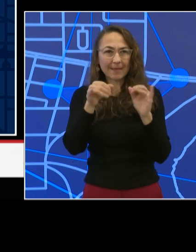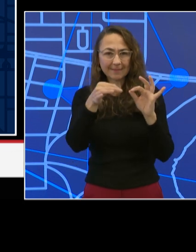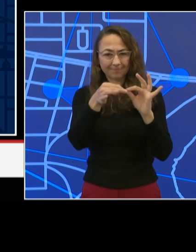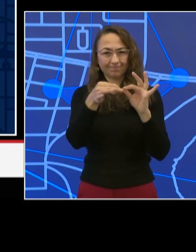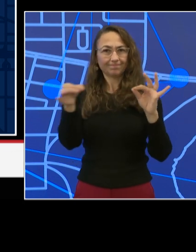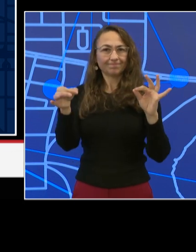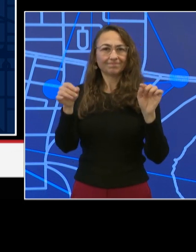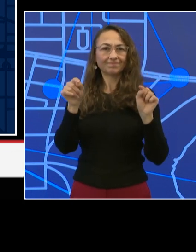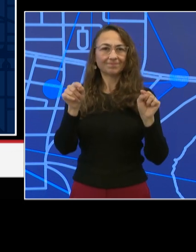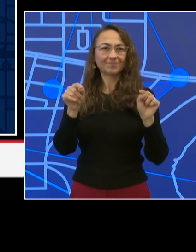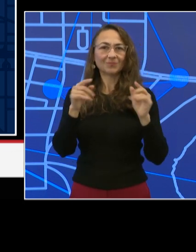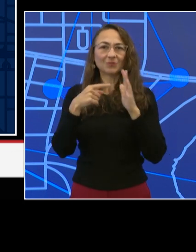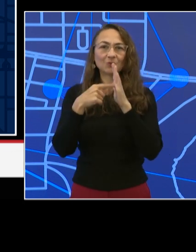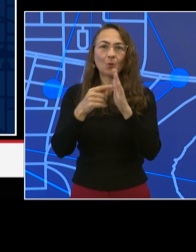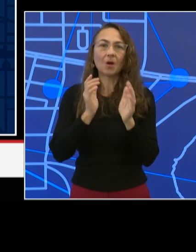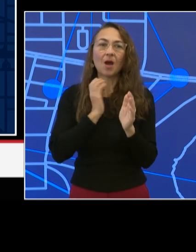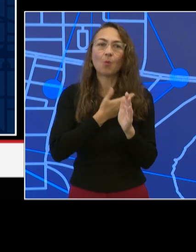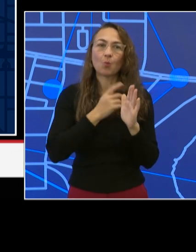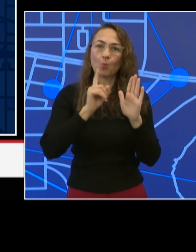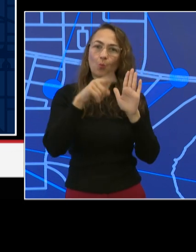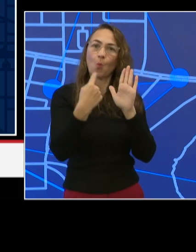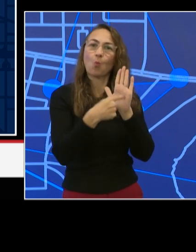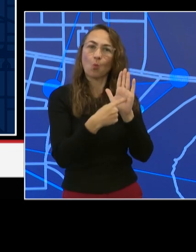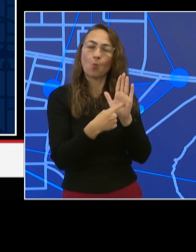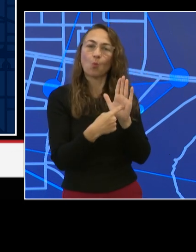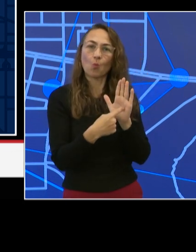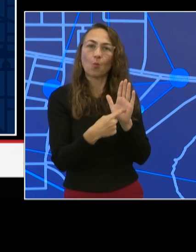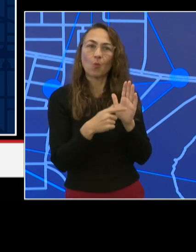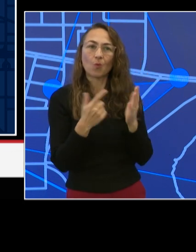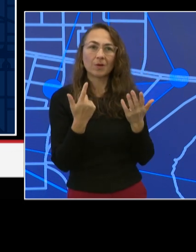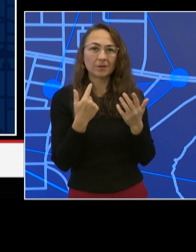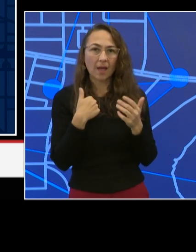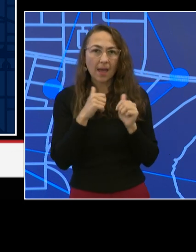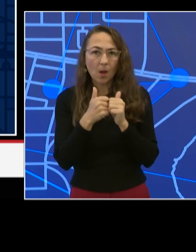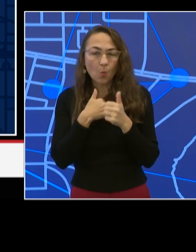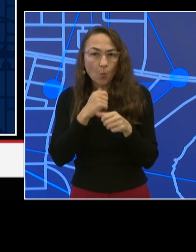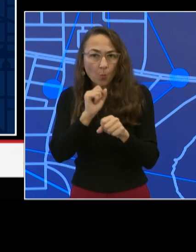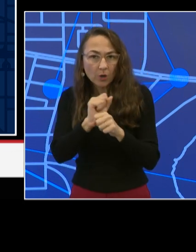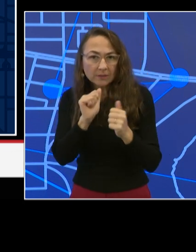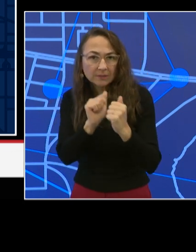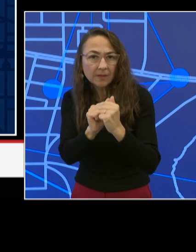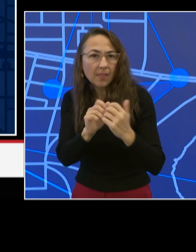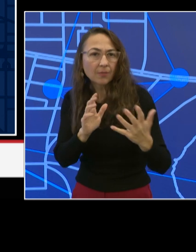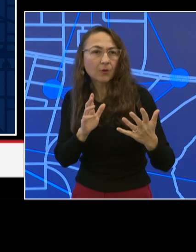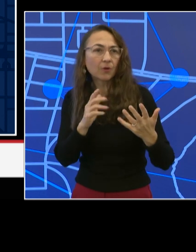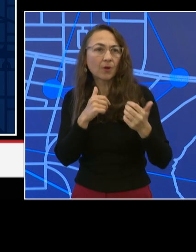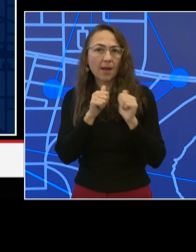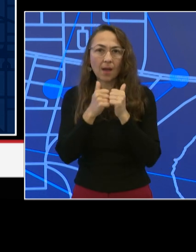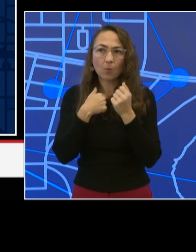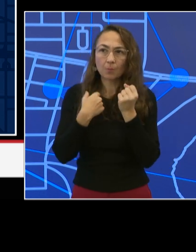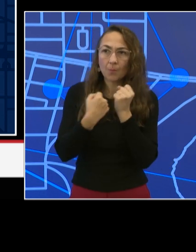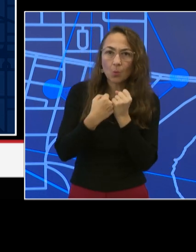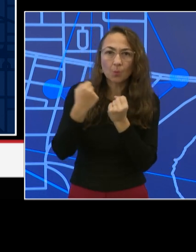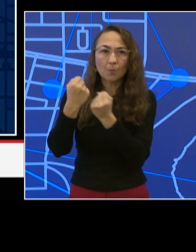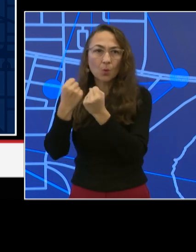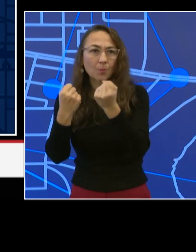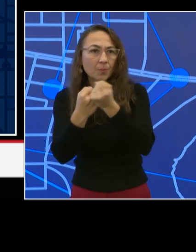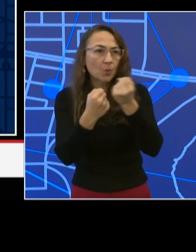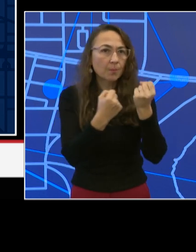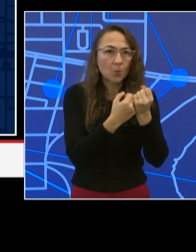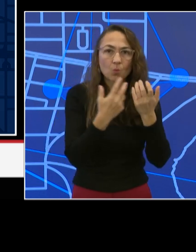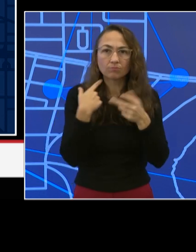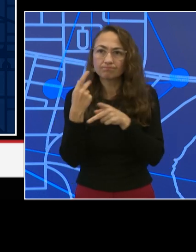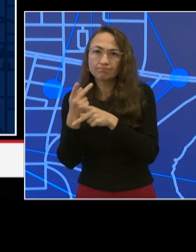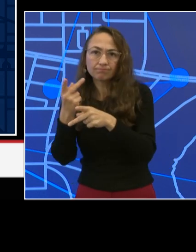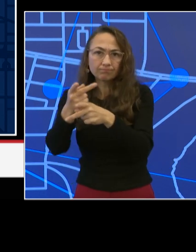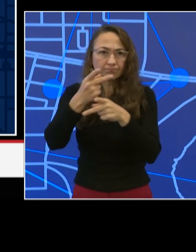in bringing the tagline to life and how we work, how we support each other, take care of each other, and how we support our community.